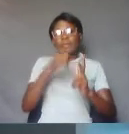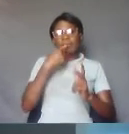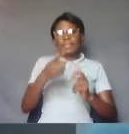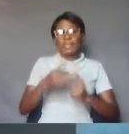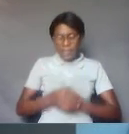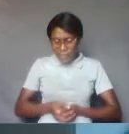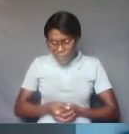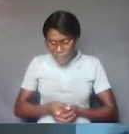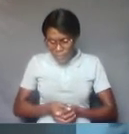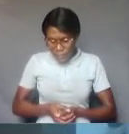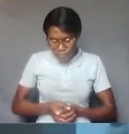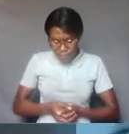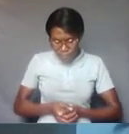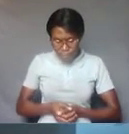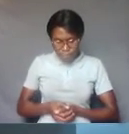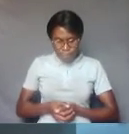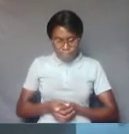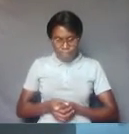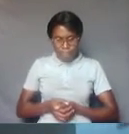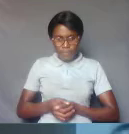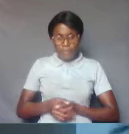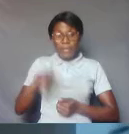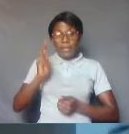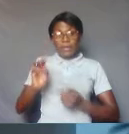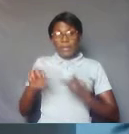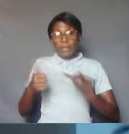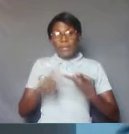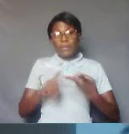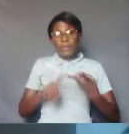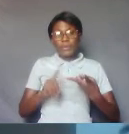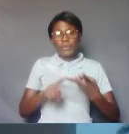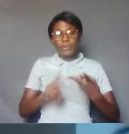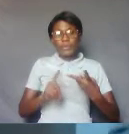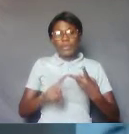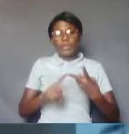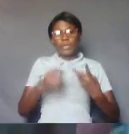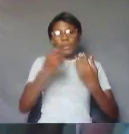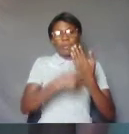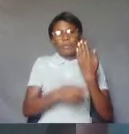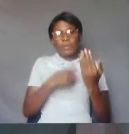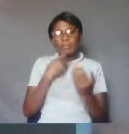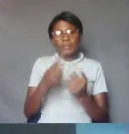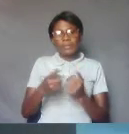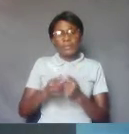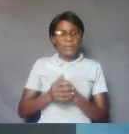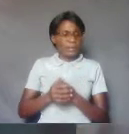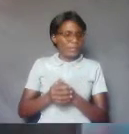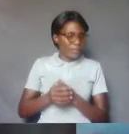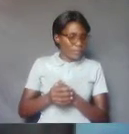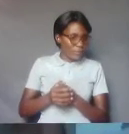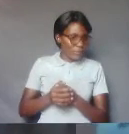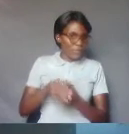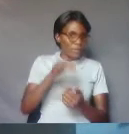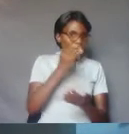enter that sacred space." There's also within the Bible kind of images of sin